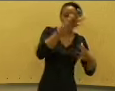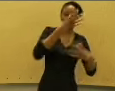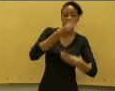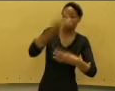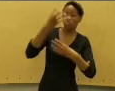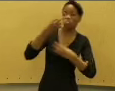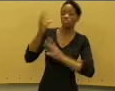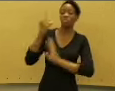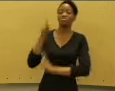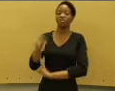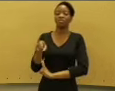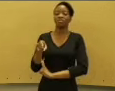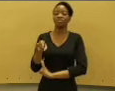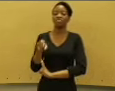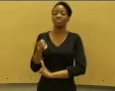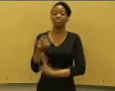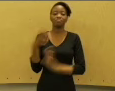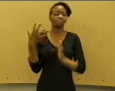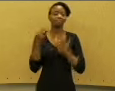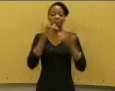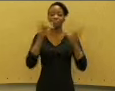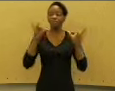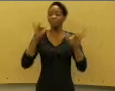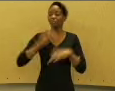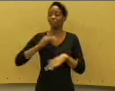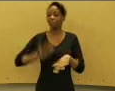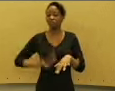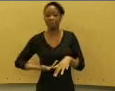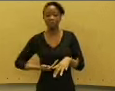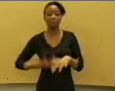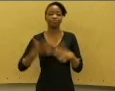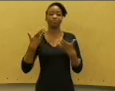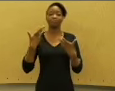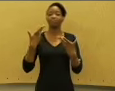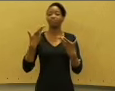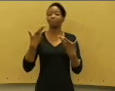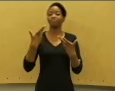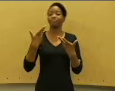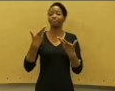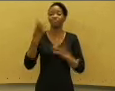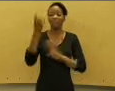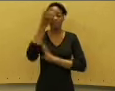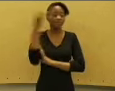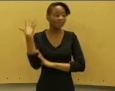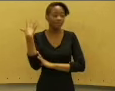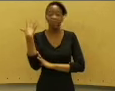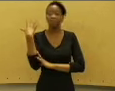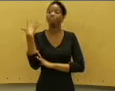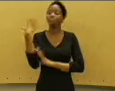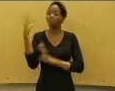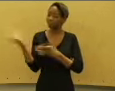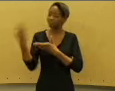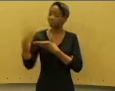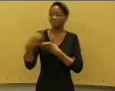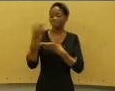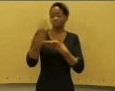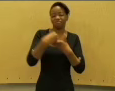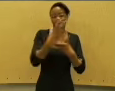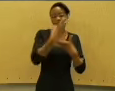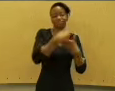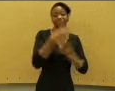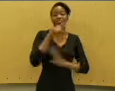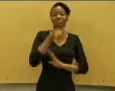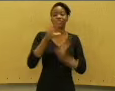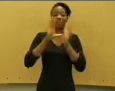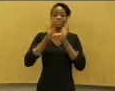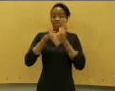Women that get sick get forgotten in the world. Let's find the forgotten women of the world, and let's find the